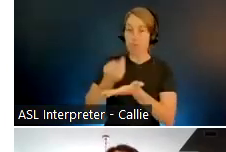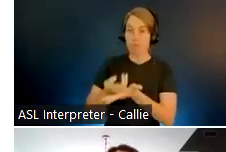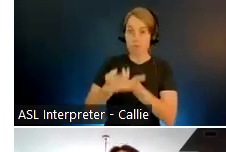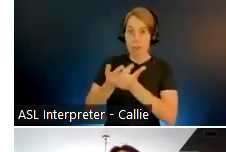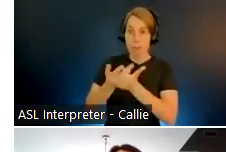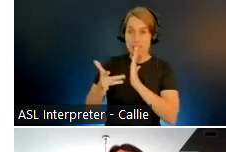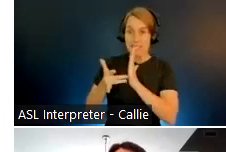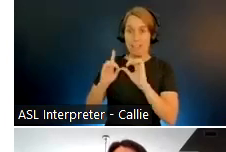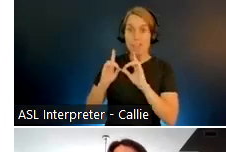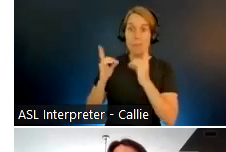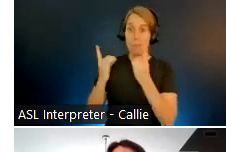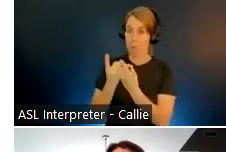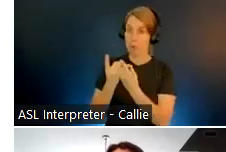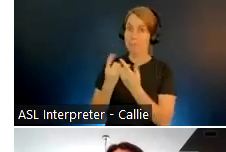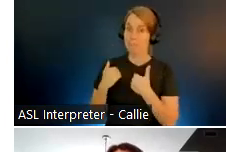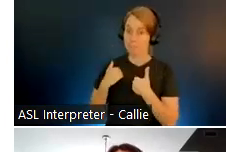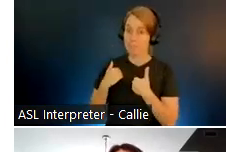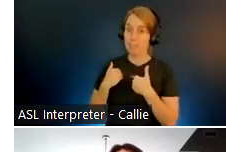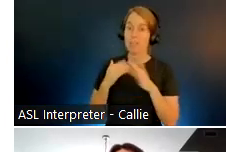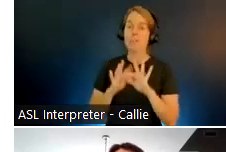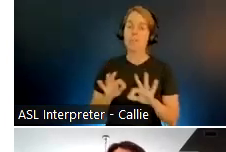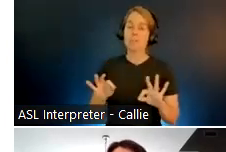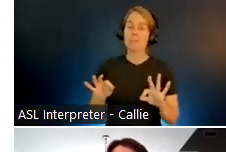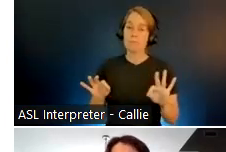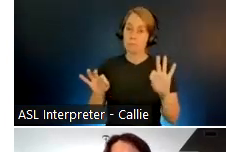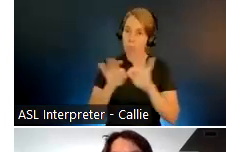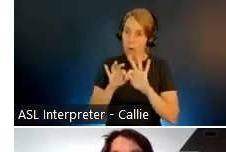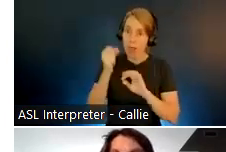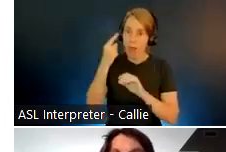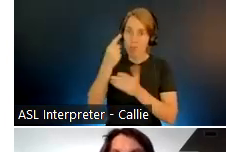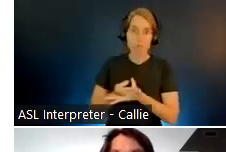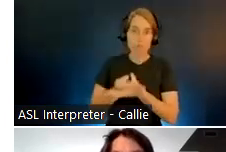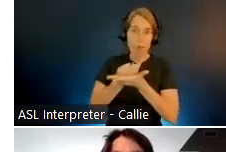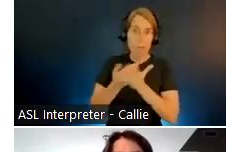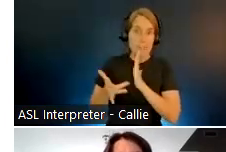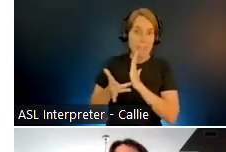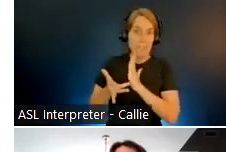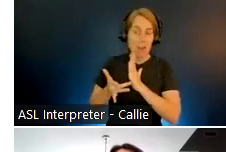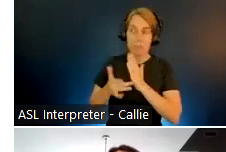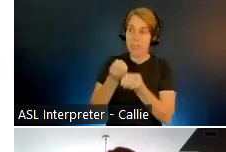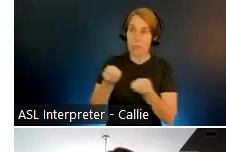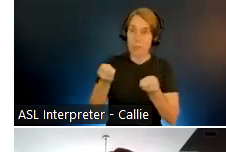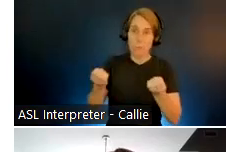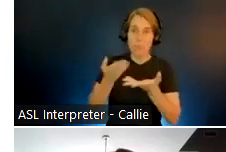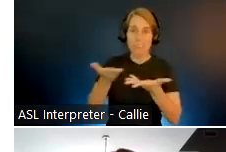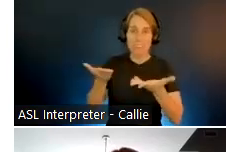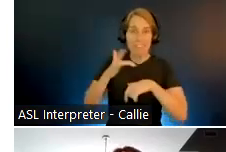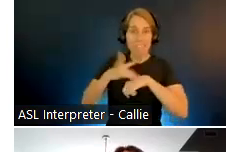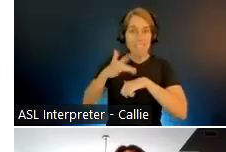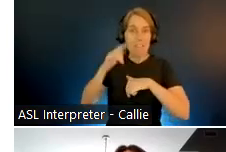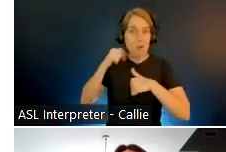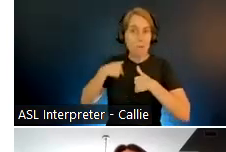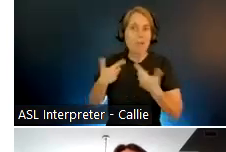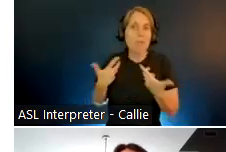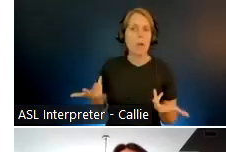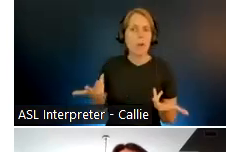So it's really important that you understand what rehab technology may be available to you. And this could be